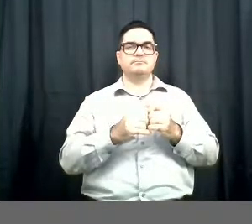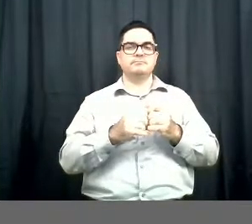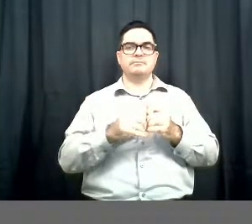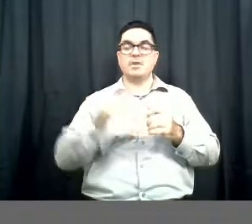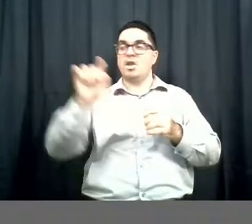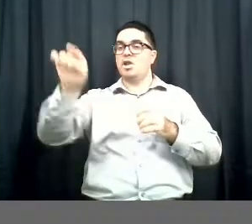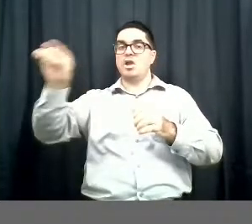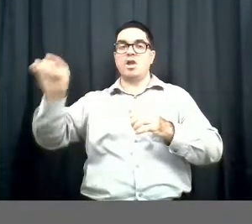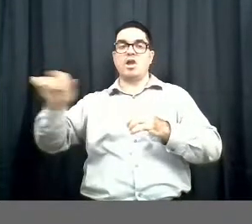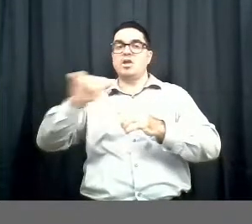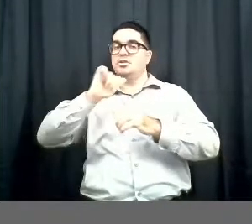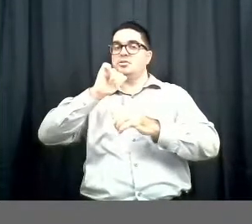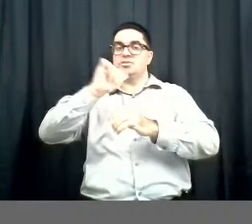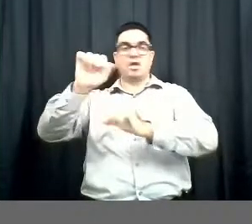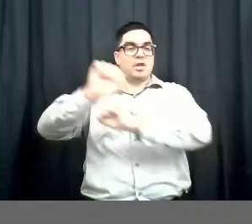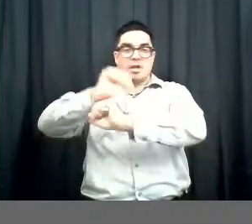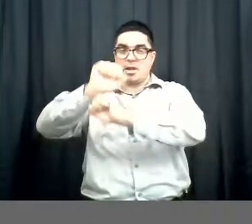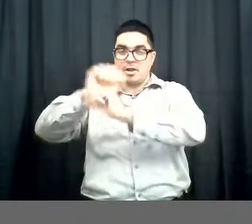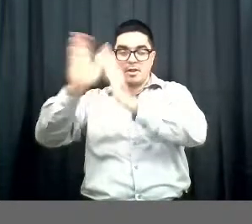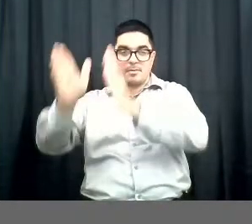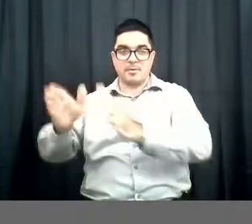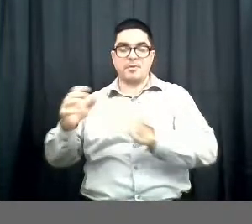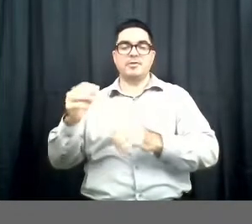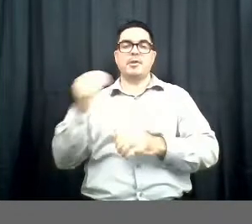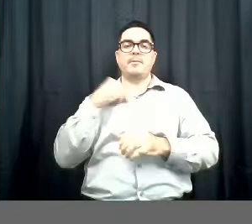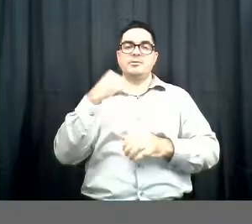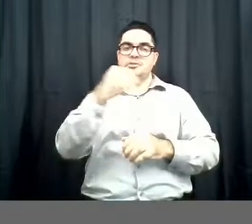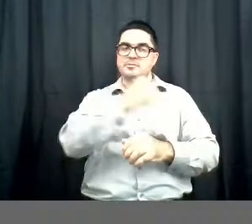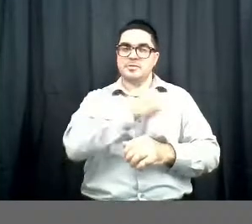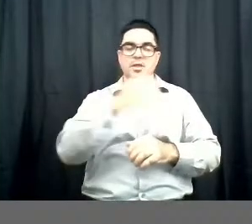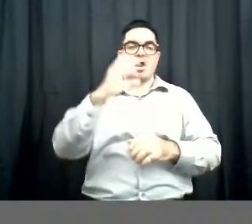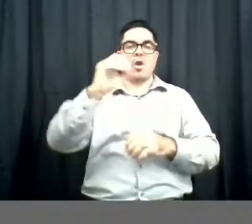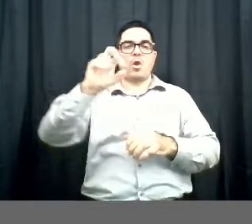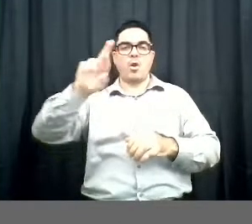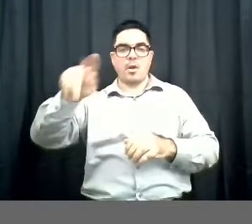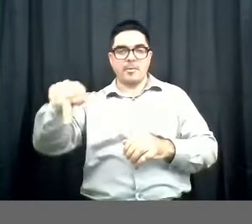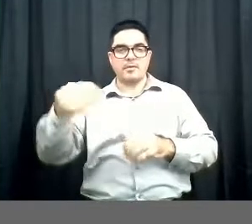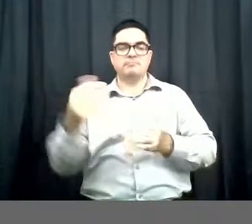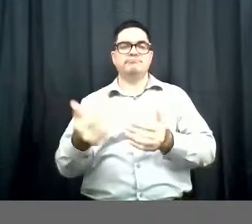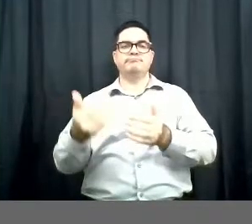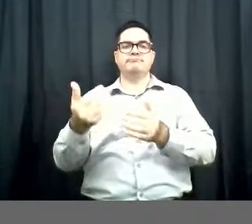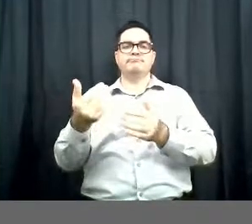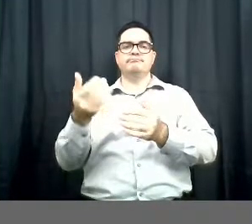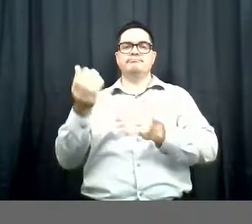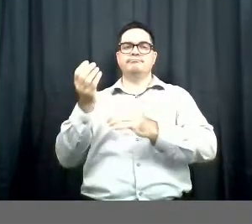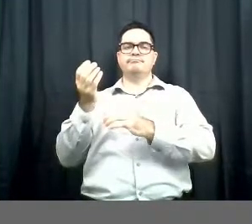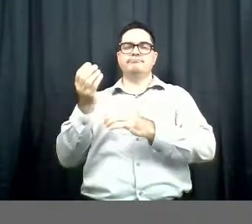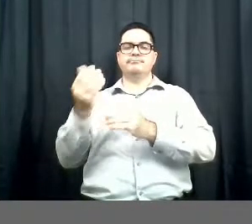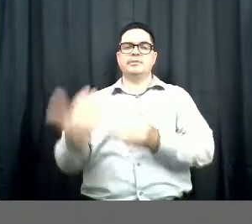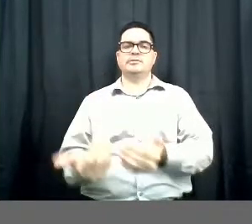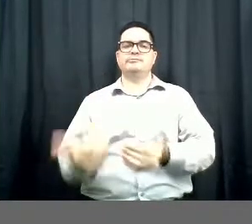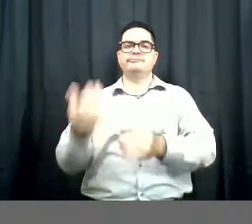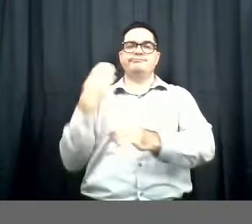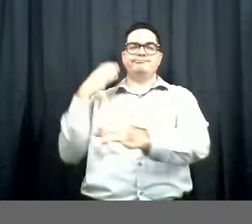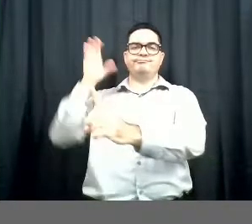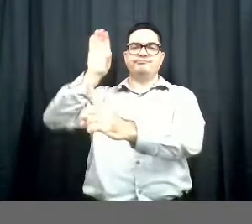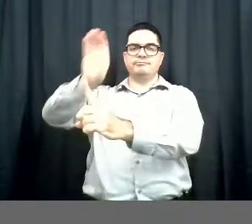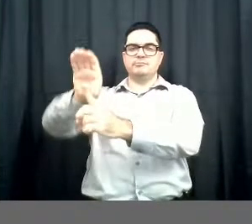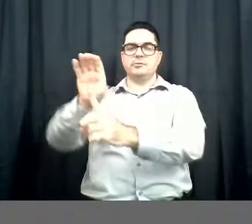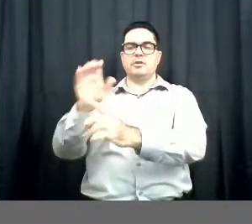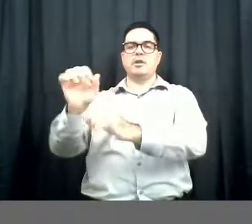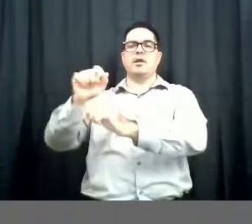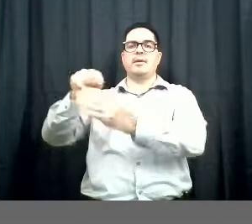including municipalities and public corporations, who must foot the bill for larger benefits if they're not able to permanently reduce